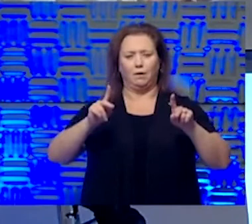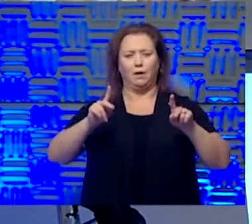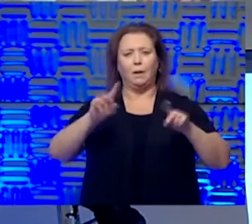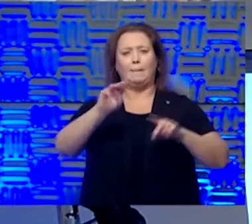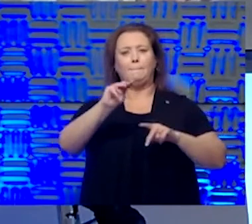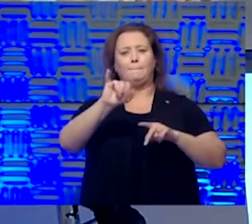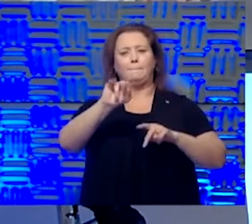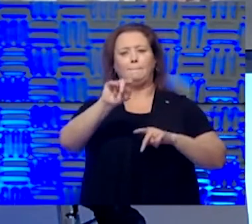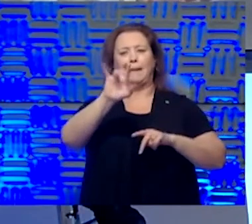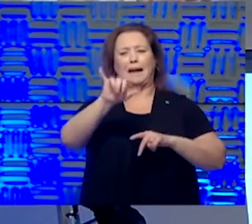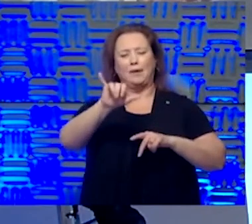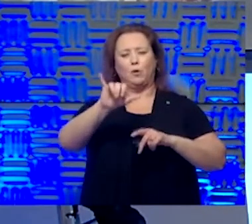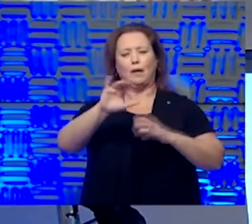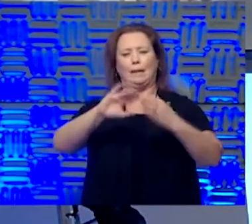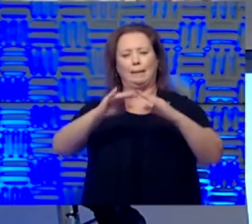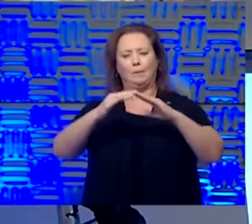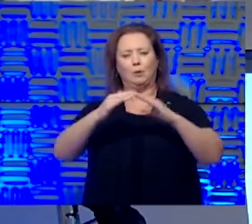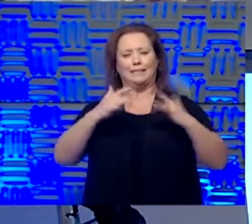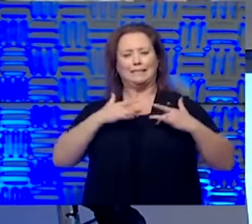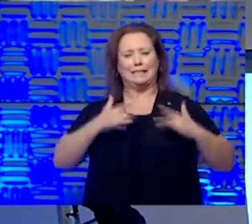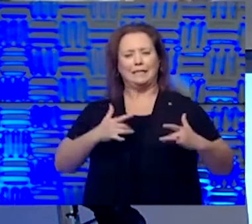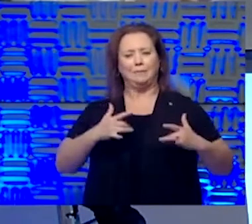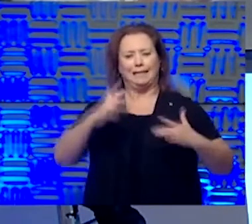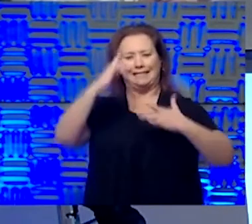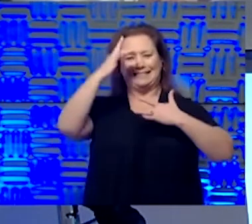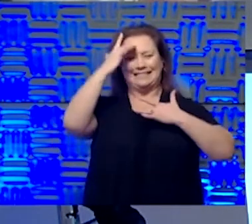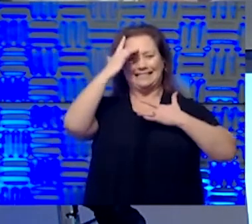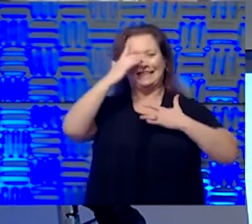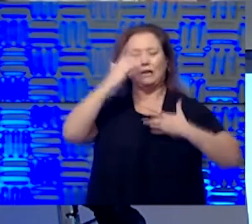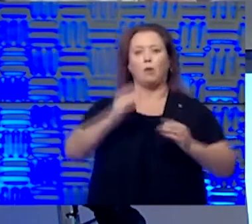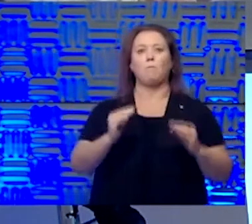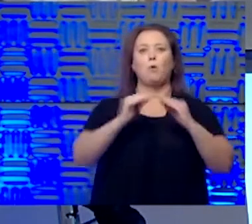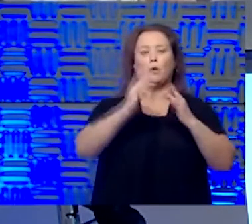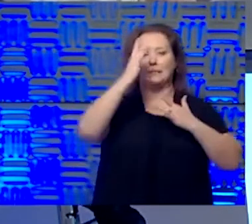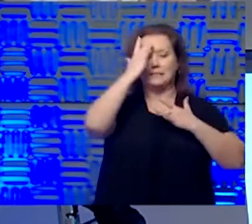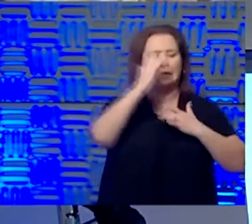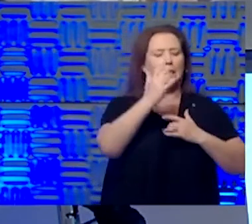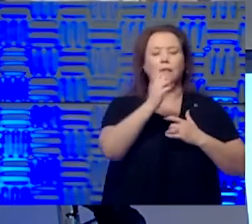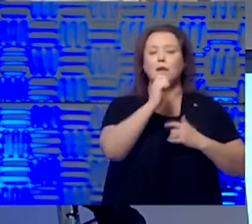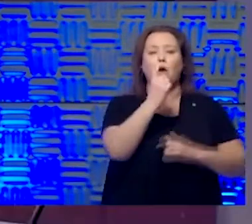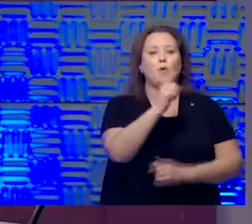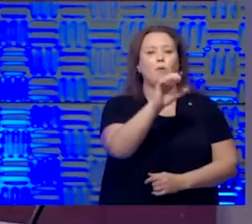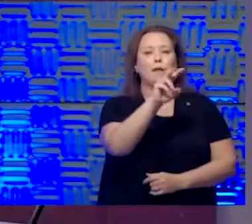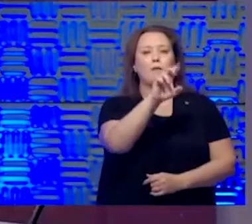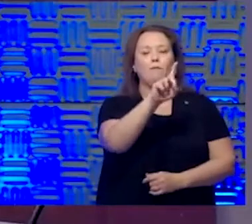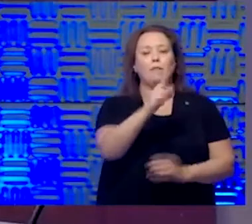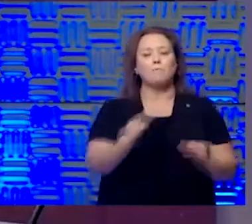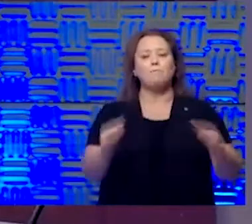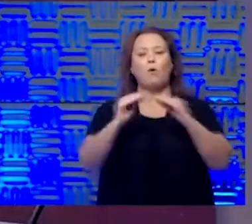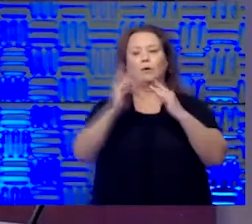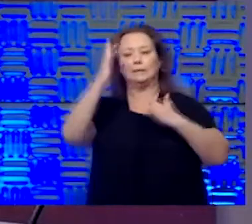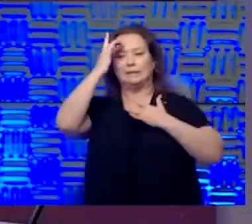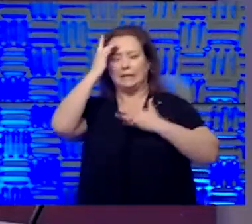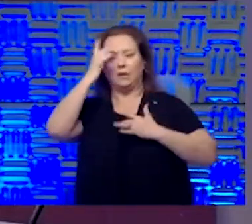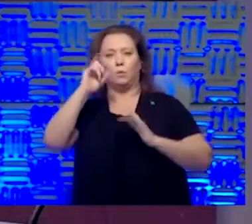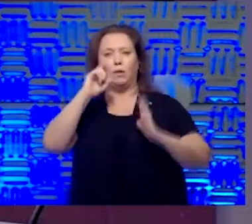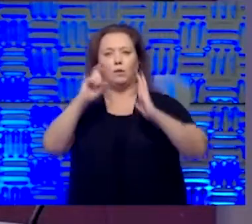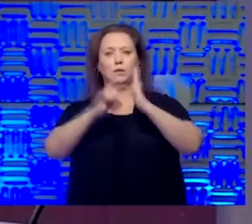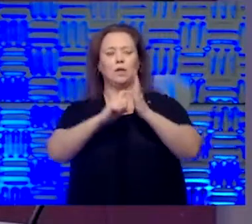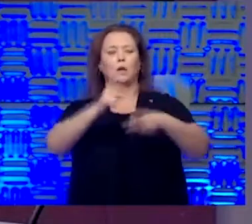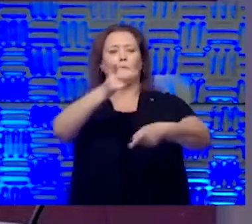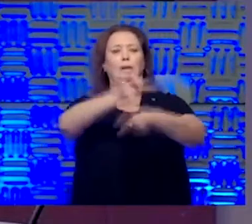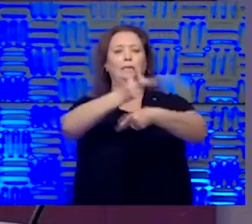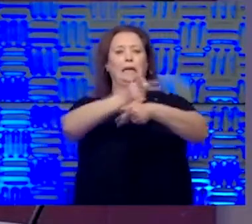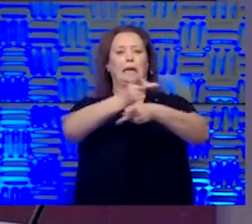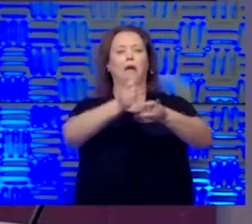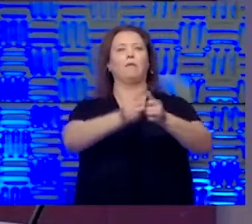minority communities tend to be sicker in our inpatient settings. They do. Not just with COVID, anything. Yes, anything. We take care of a lot